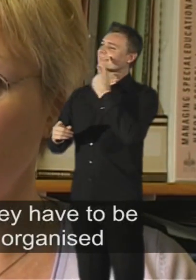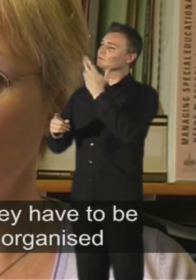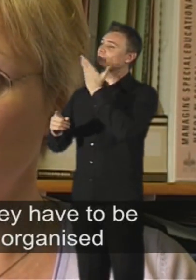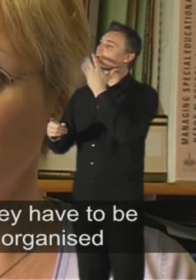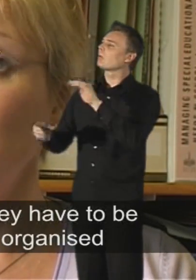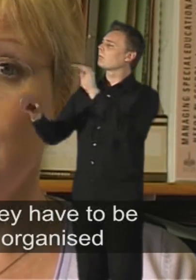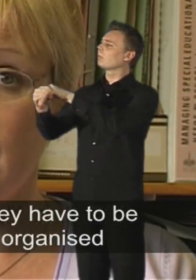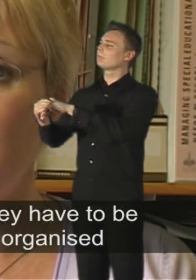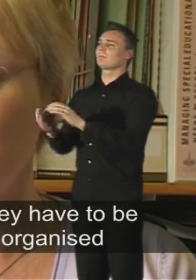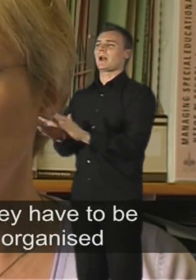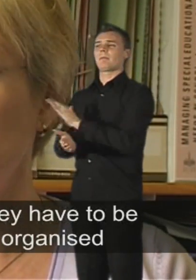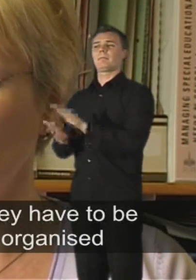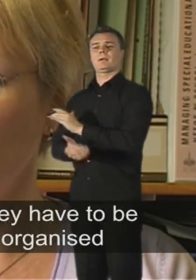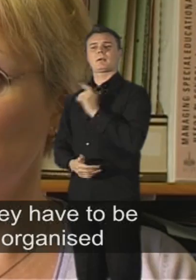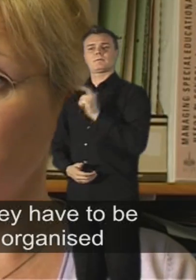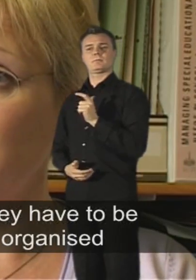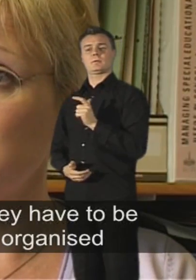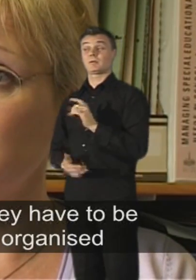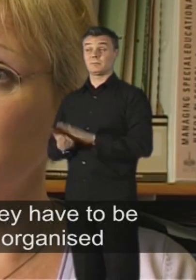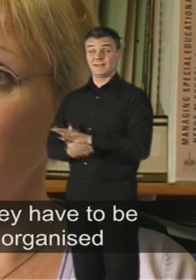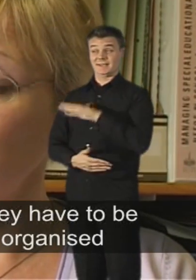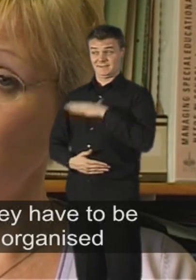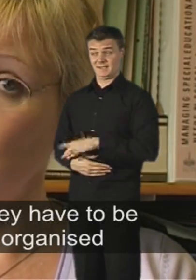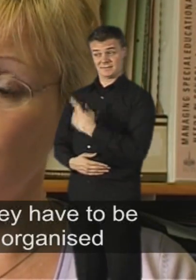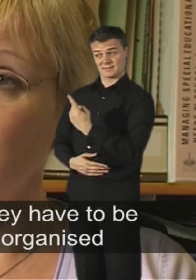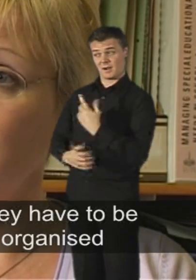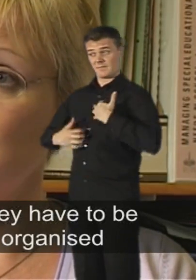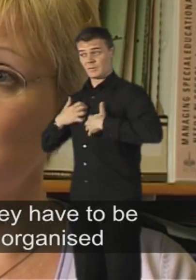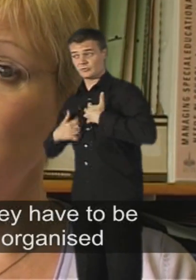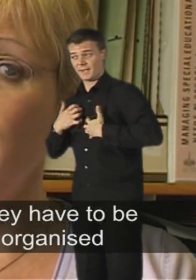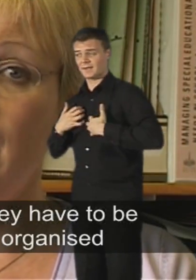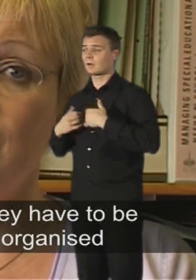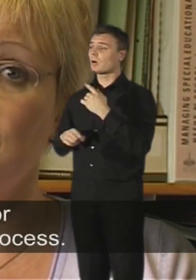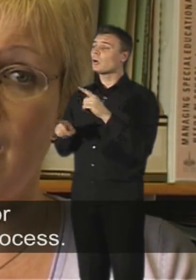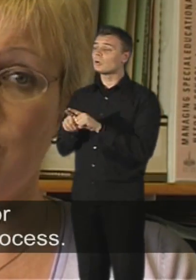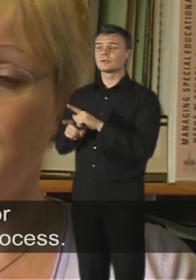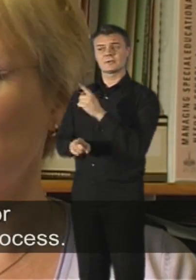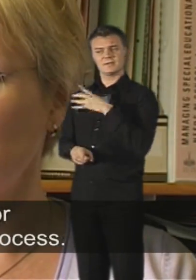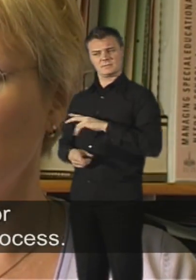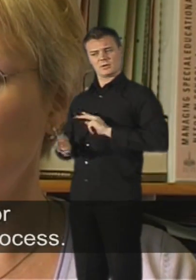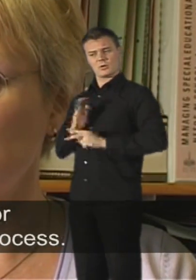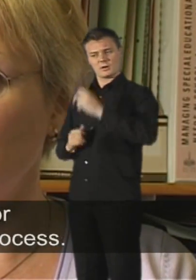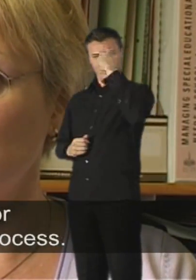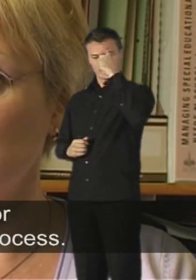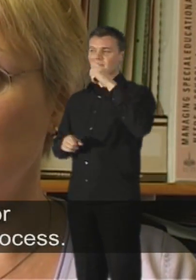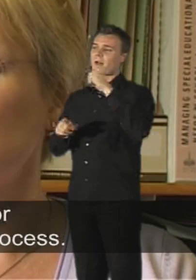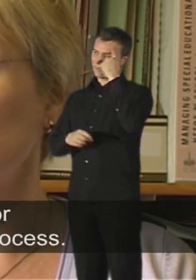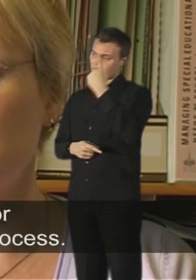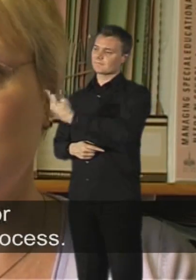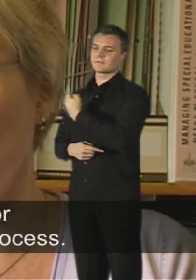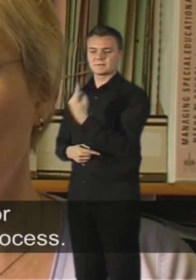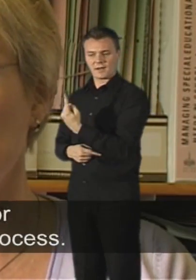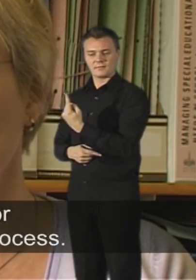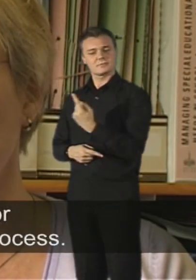secondary environment where they have to be self-motivated and they have to be organised and they have to be able to think for themselves. So